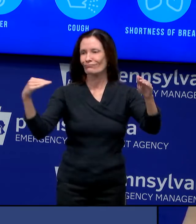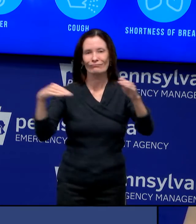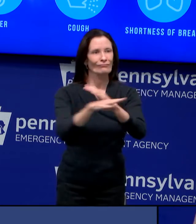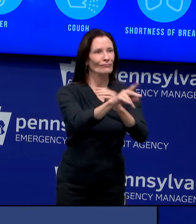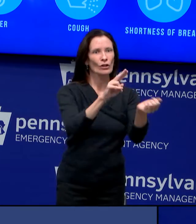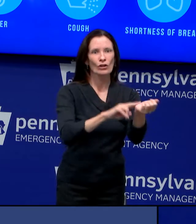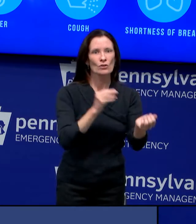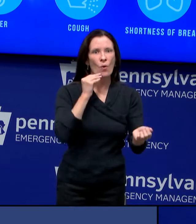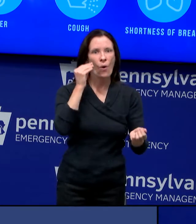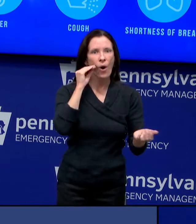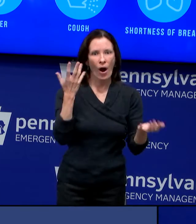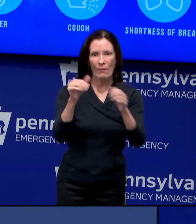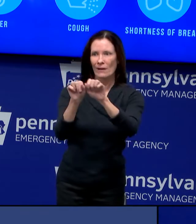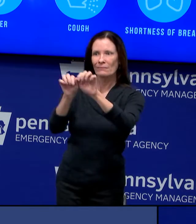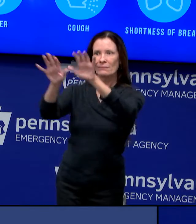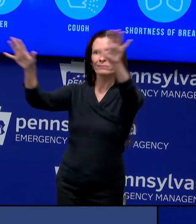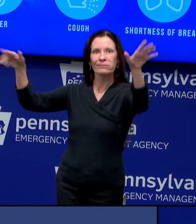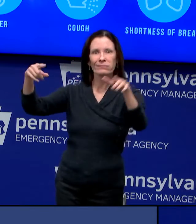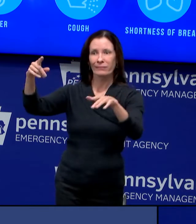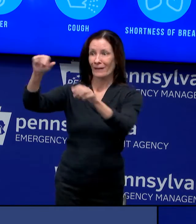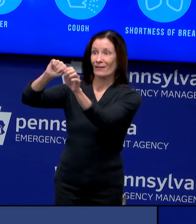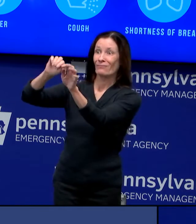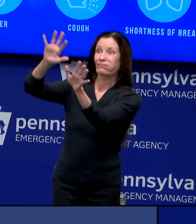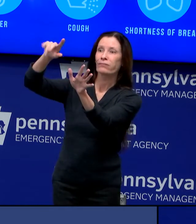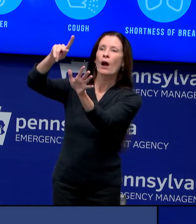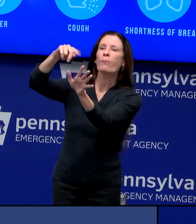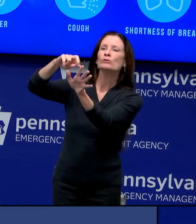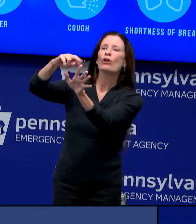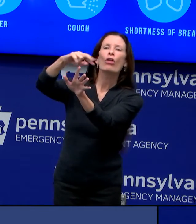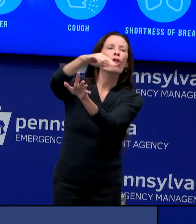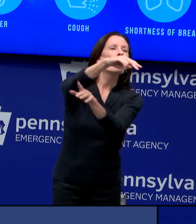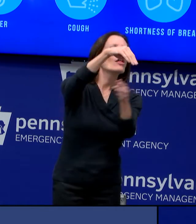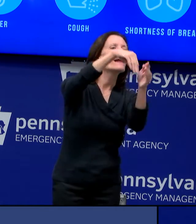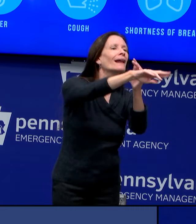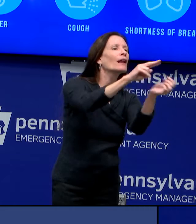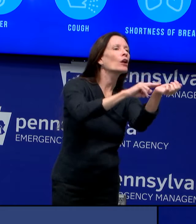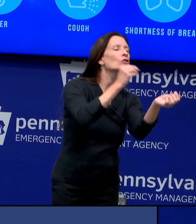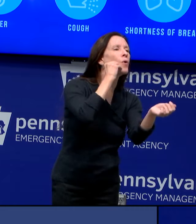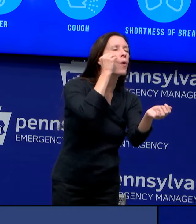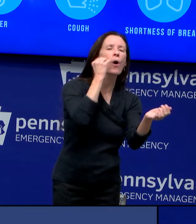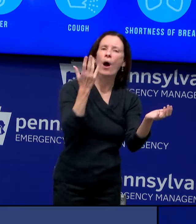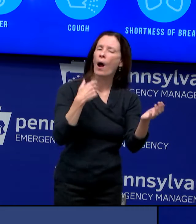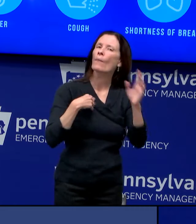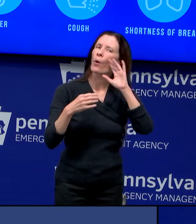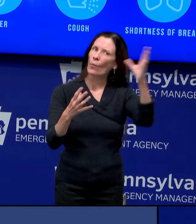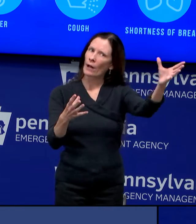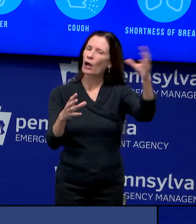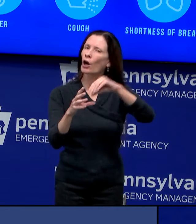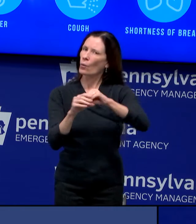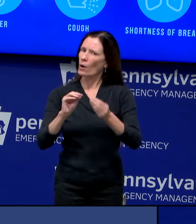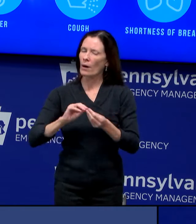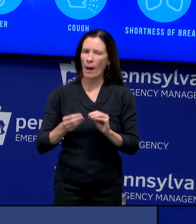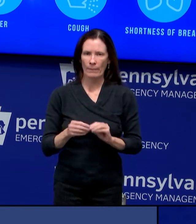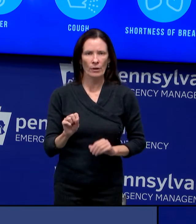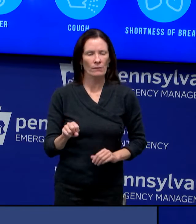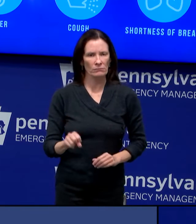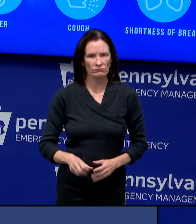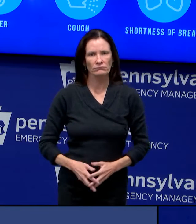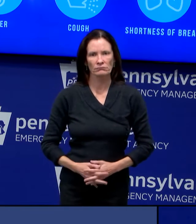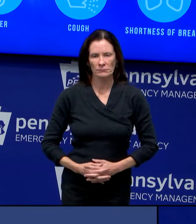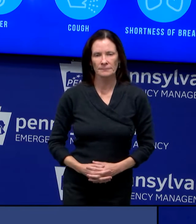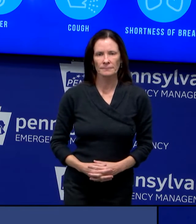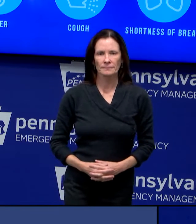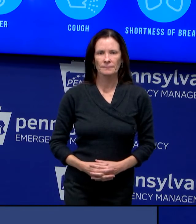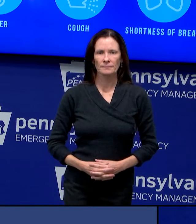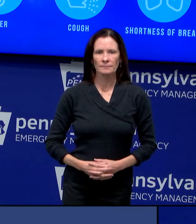in counties. Also from WFMZ, due to the shortage of tests, local hospitals are only testing people with symptoms who are